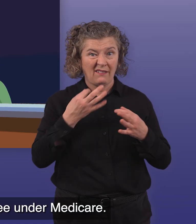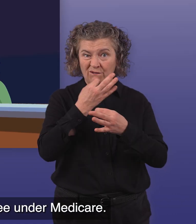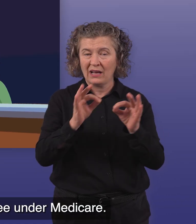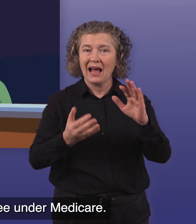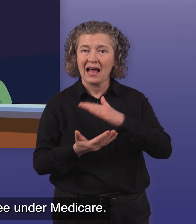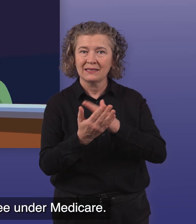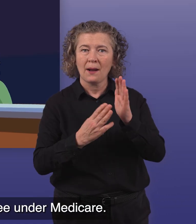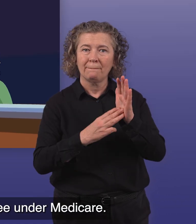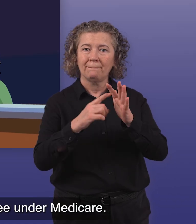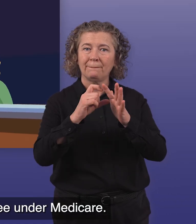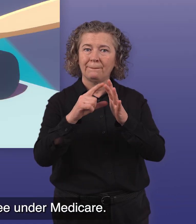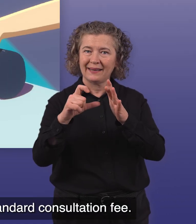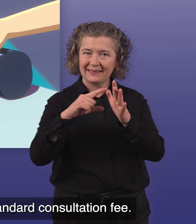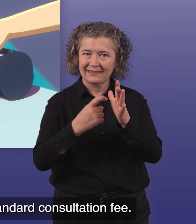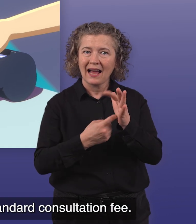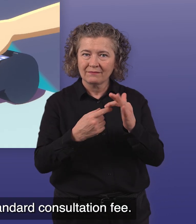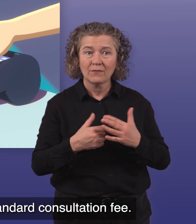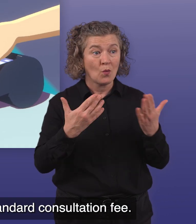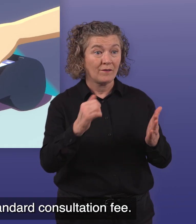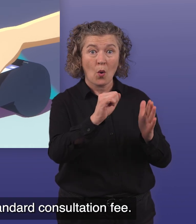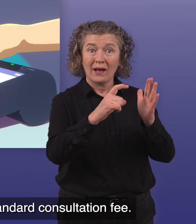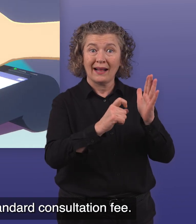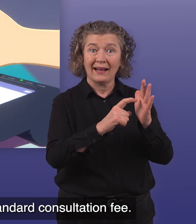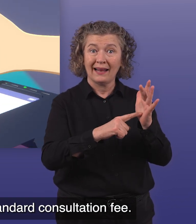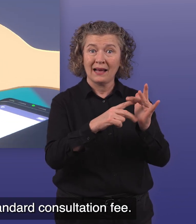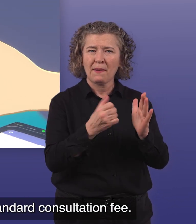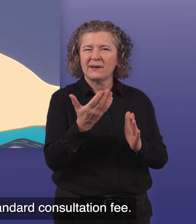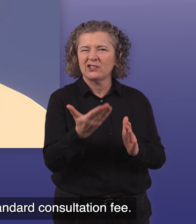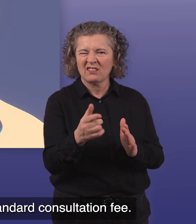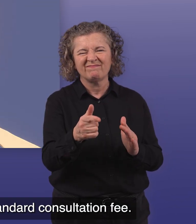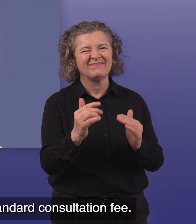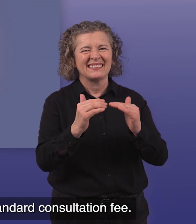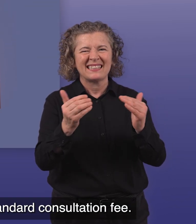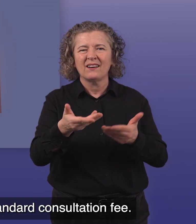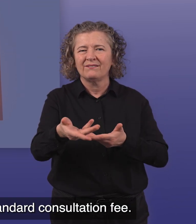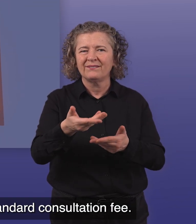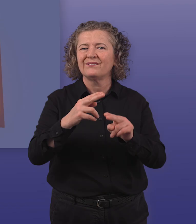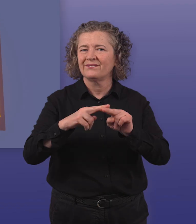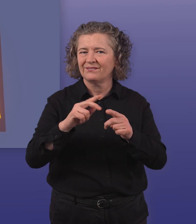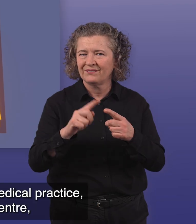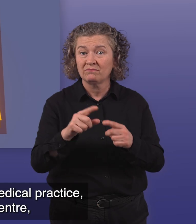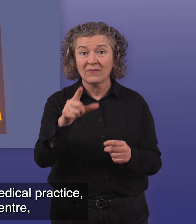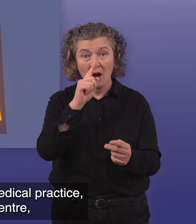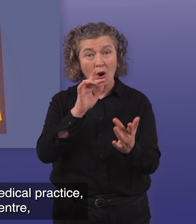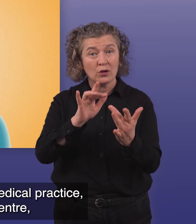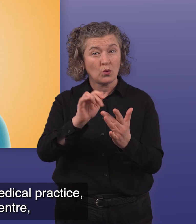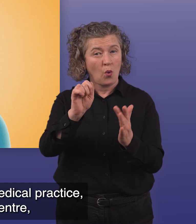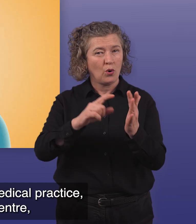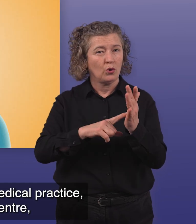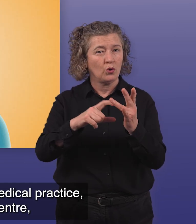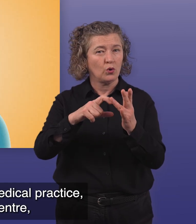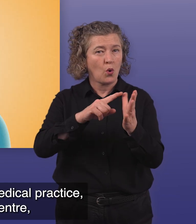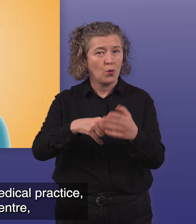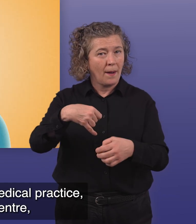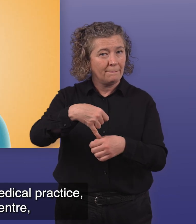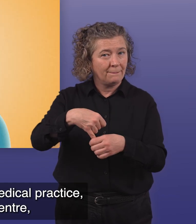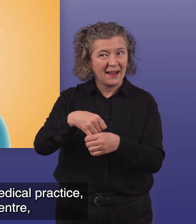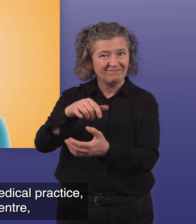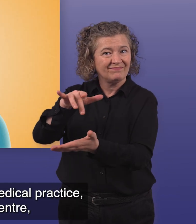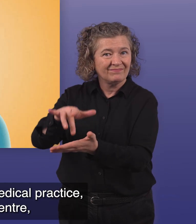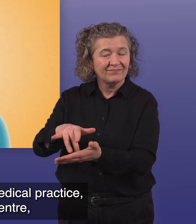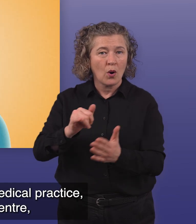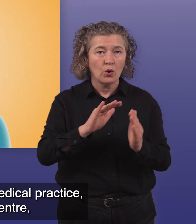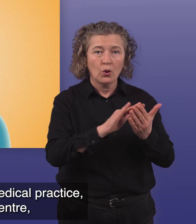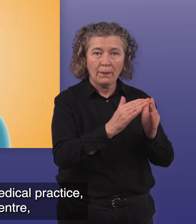tests are free under Medicare. However, your clinic may charge a standard consultation fee. You can contact your local medical